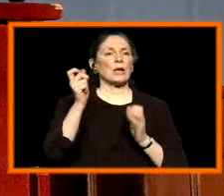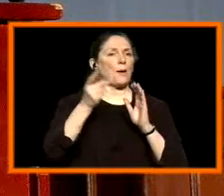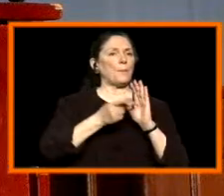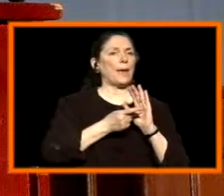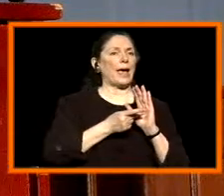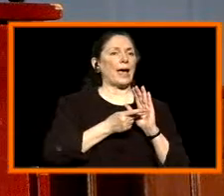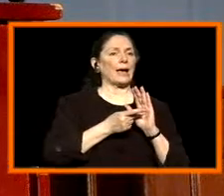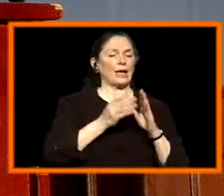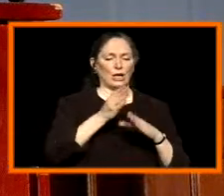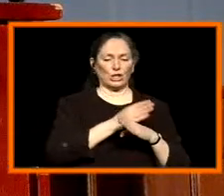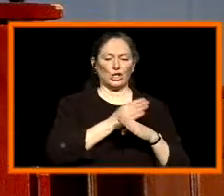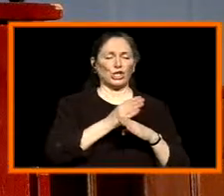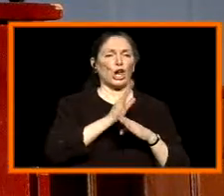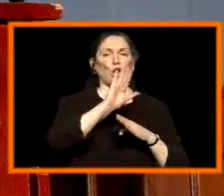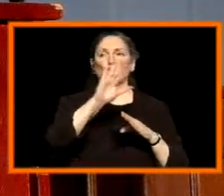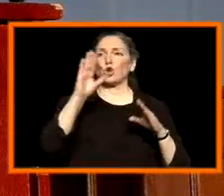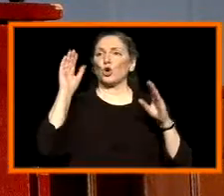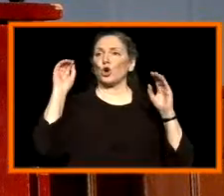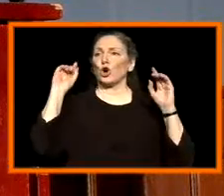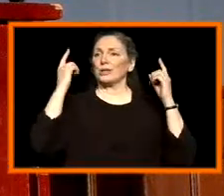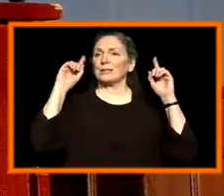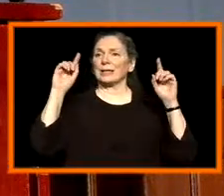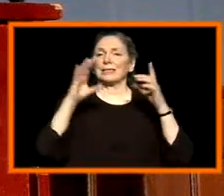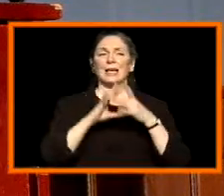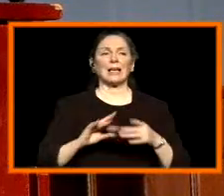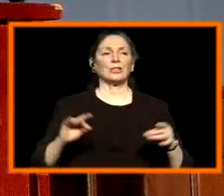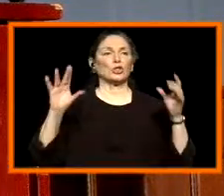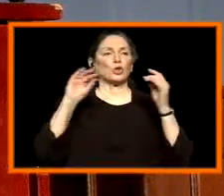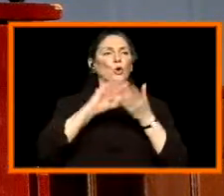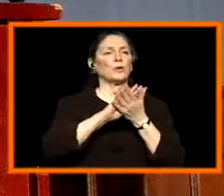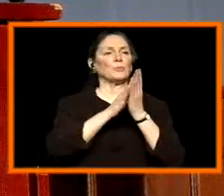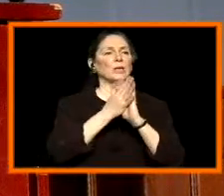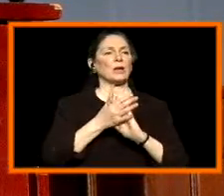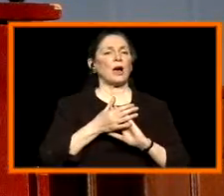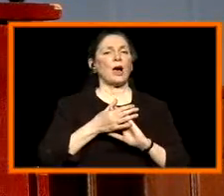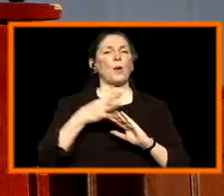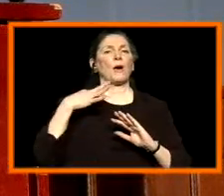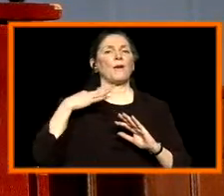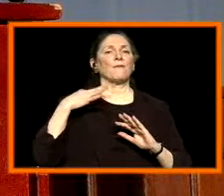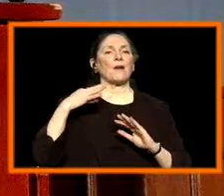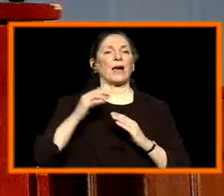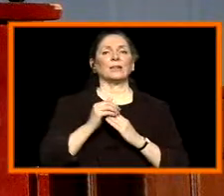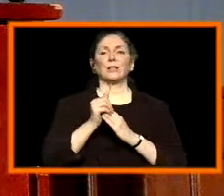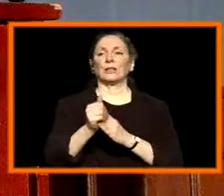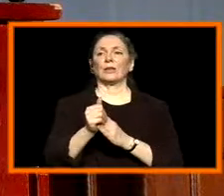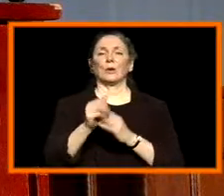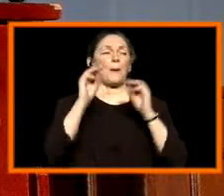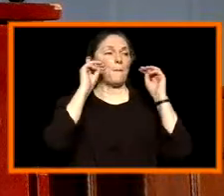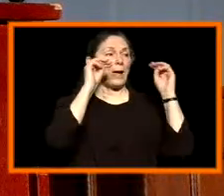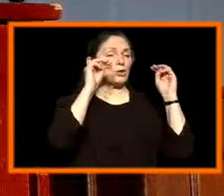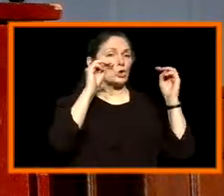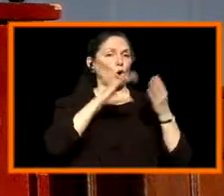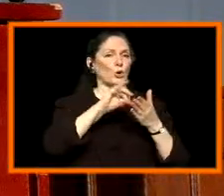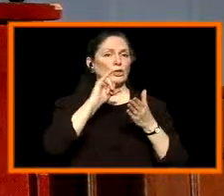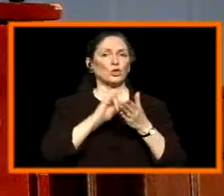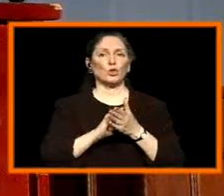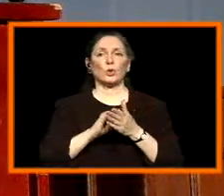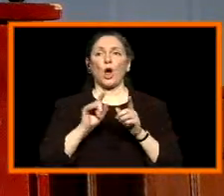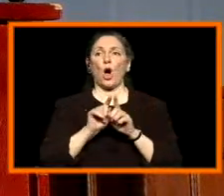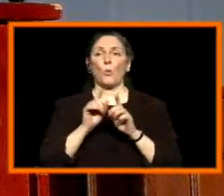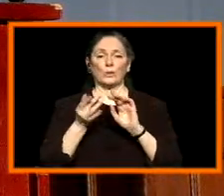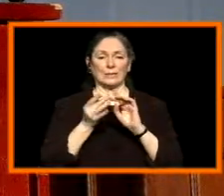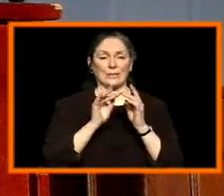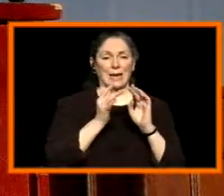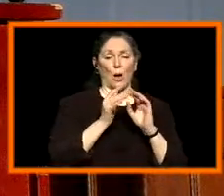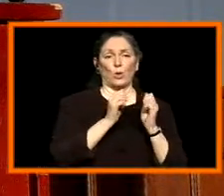back, share your success stories, become a volunteer leader, mentor student, and even network